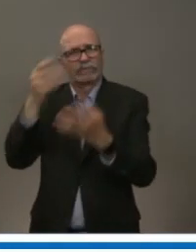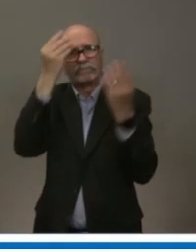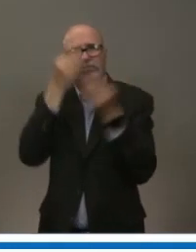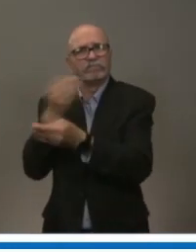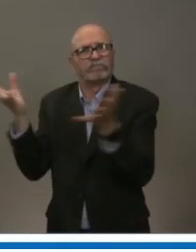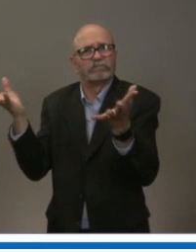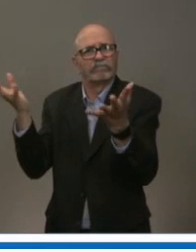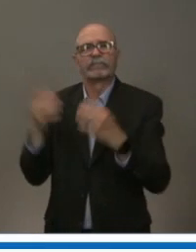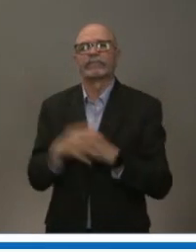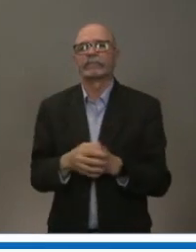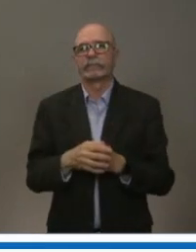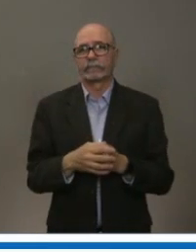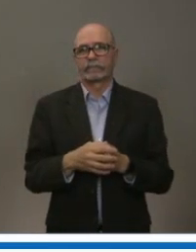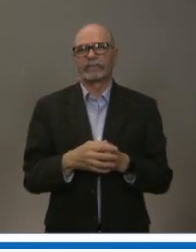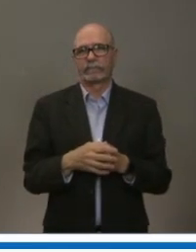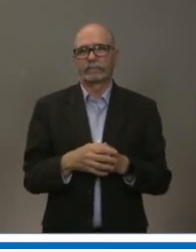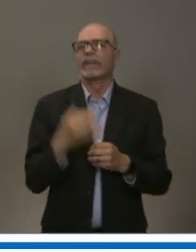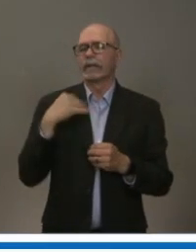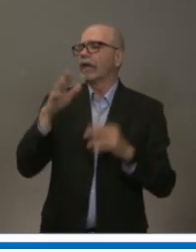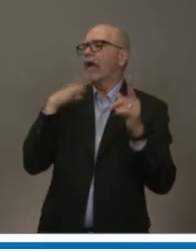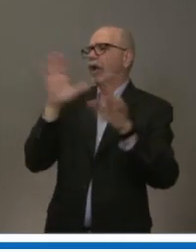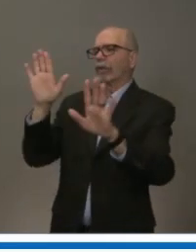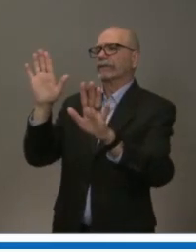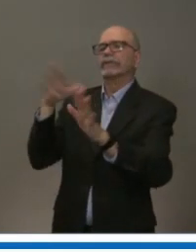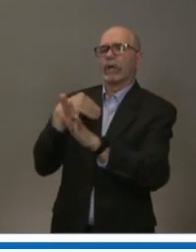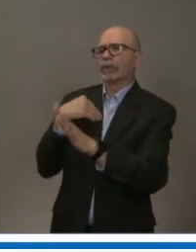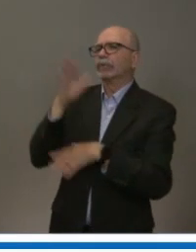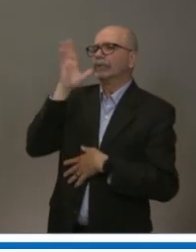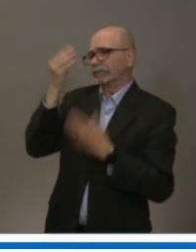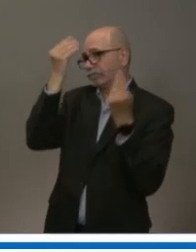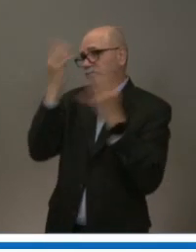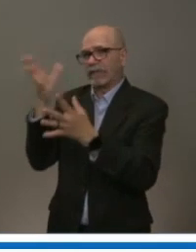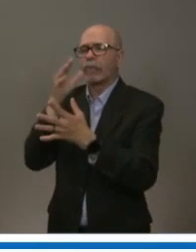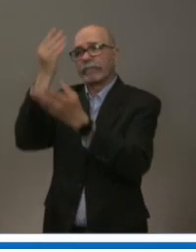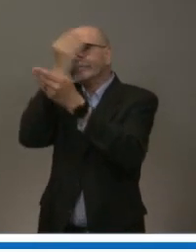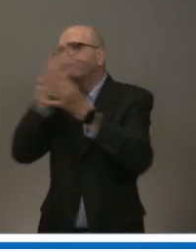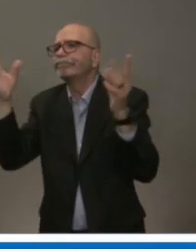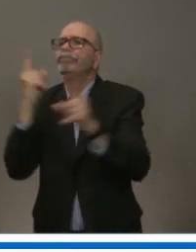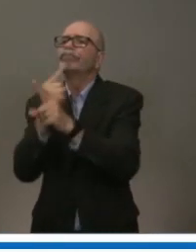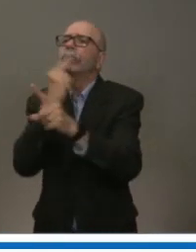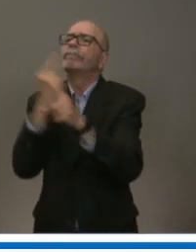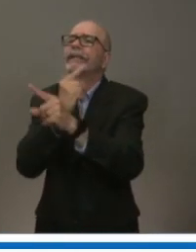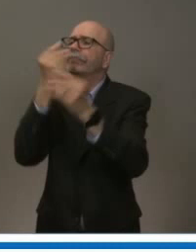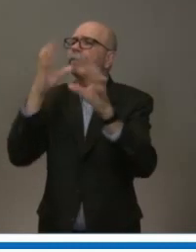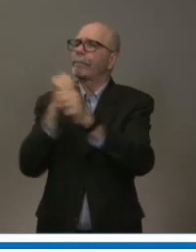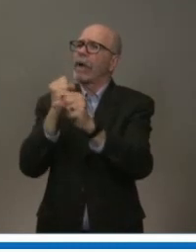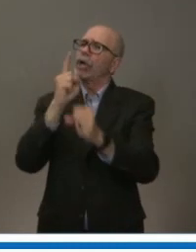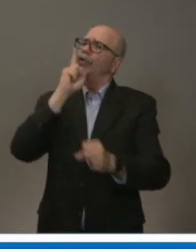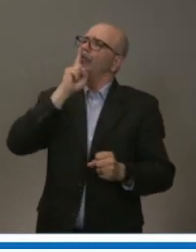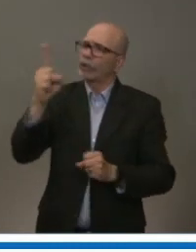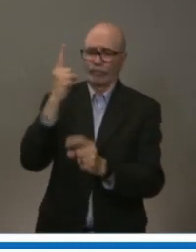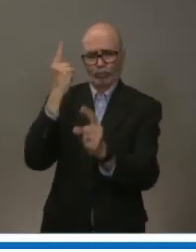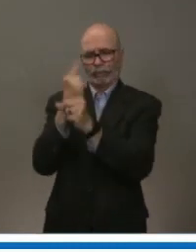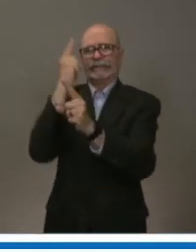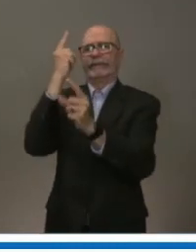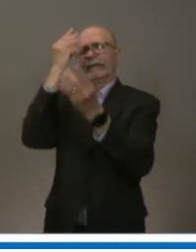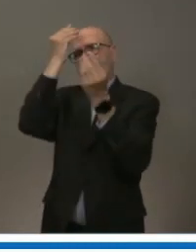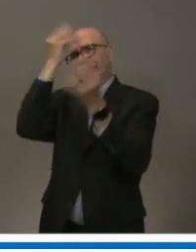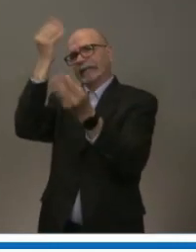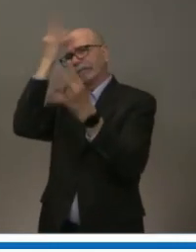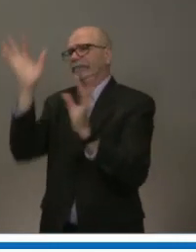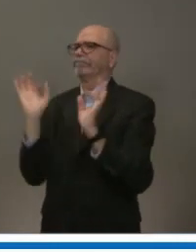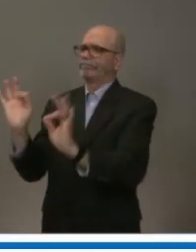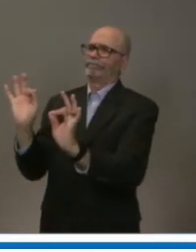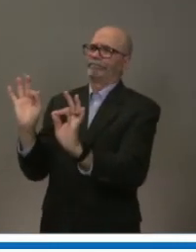provincial perspective accurately. This is a situation that changes every day, and that I don't want to